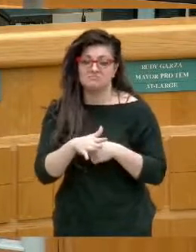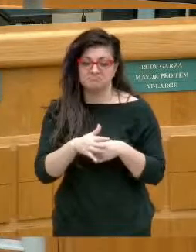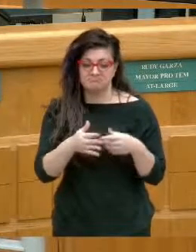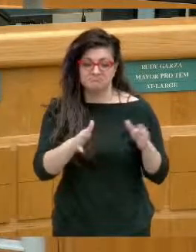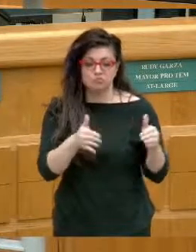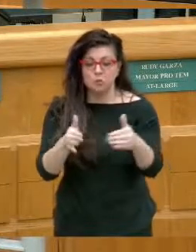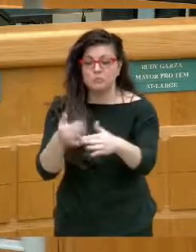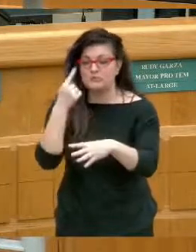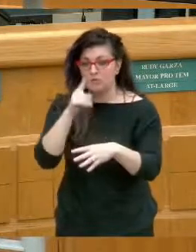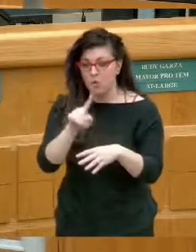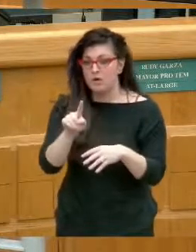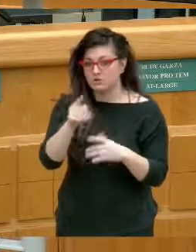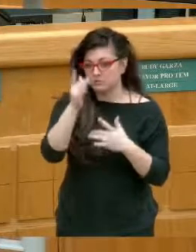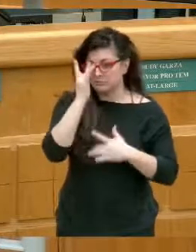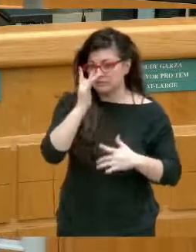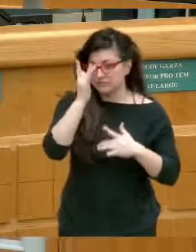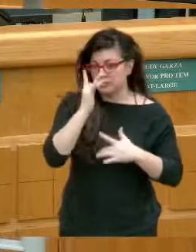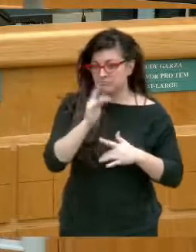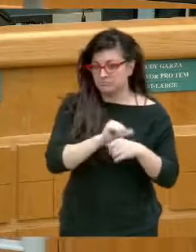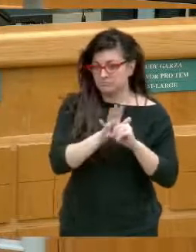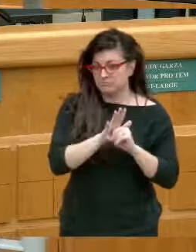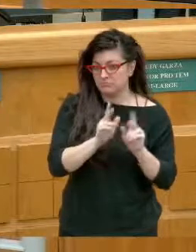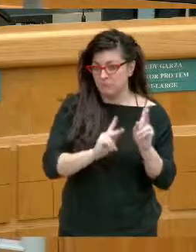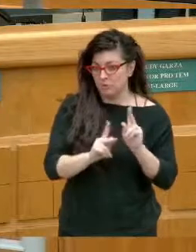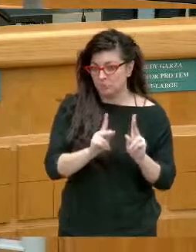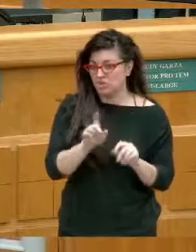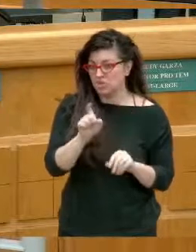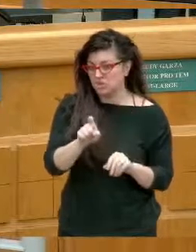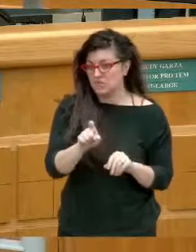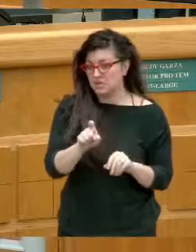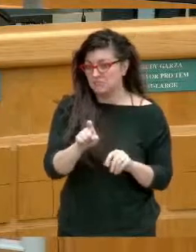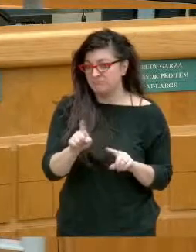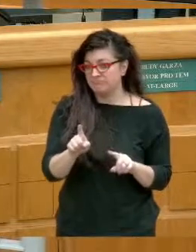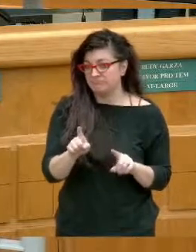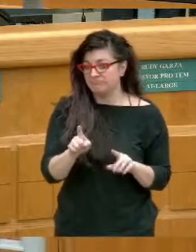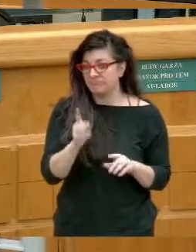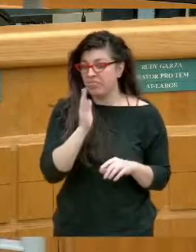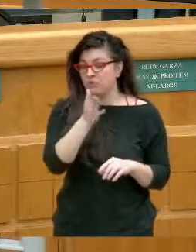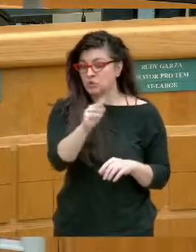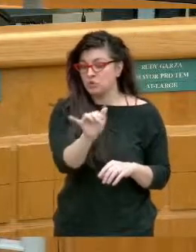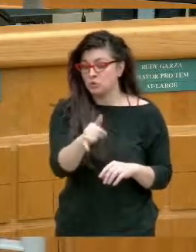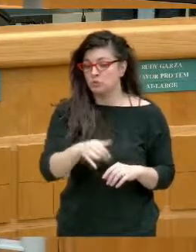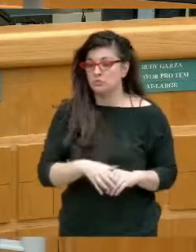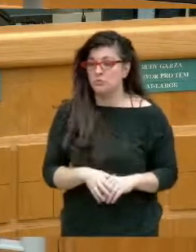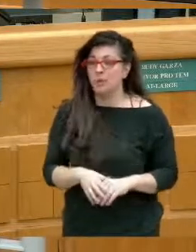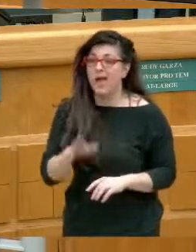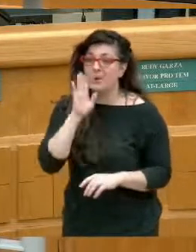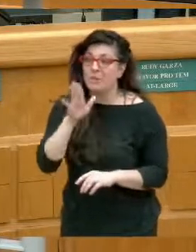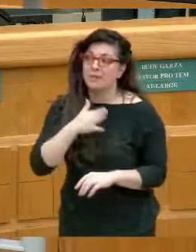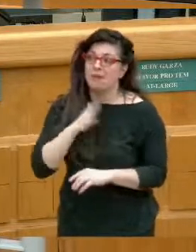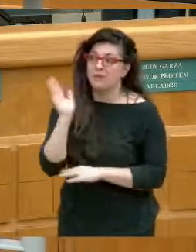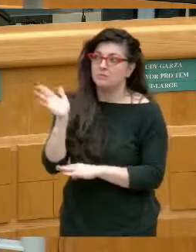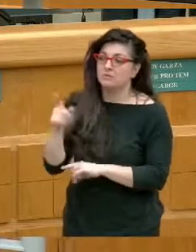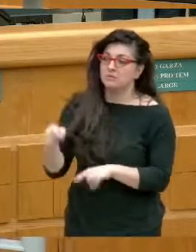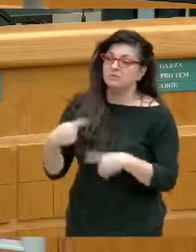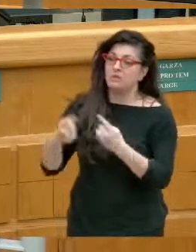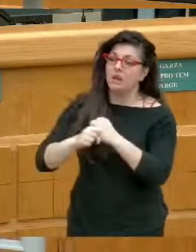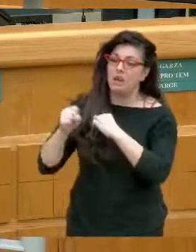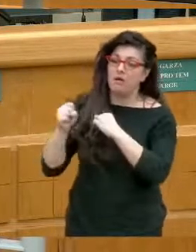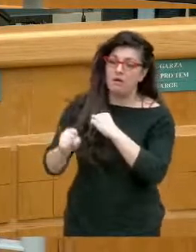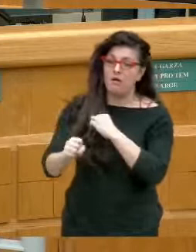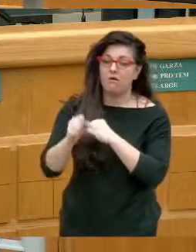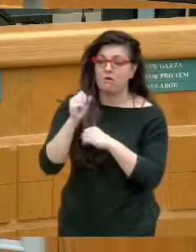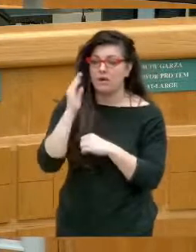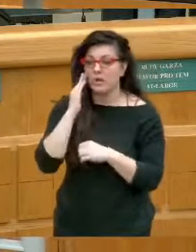future. So this brings us to our summary of everything that we've talked about. I know this was a little long, but there's been a lot to talk about